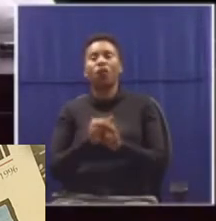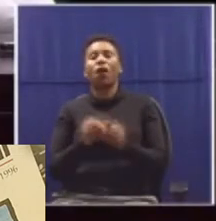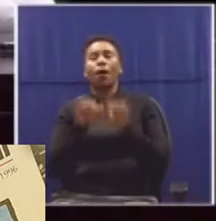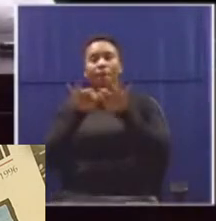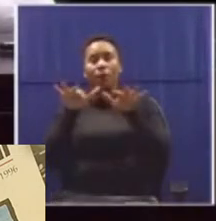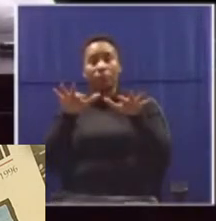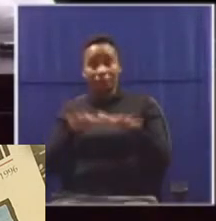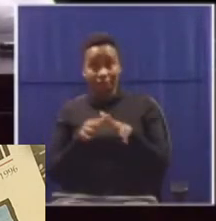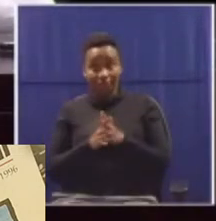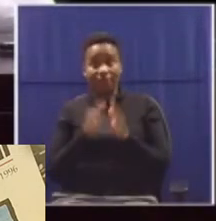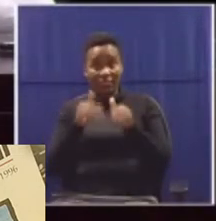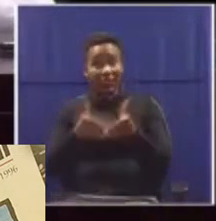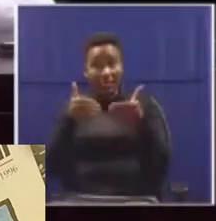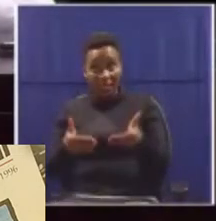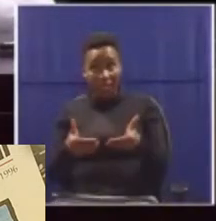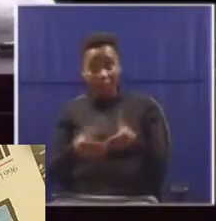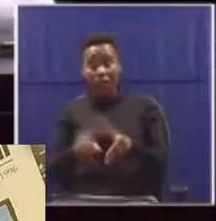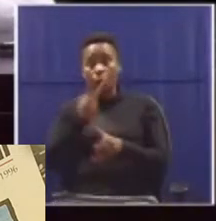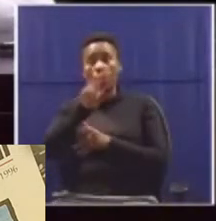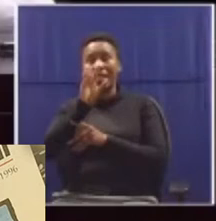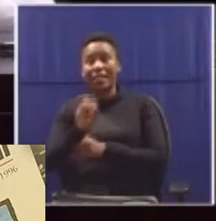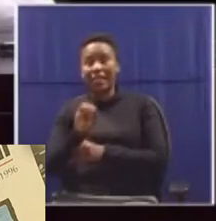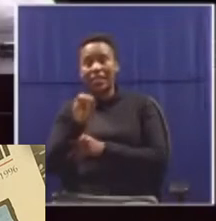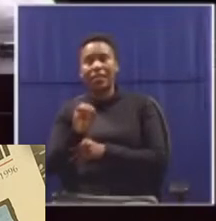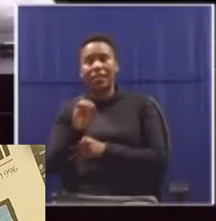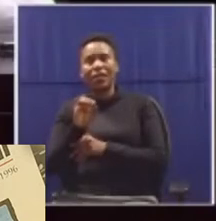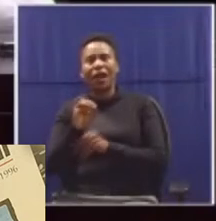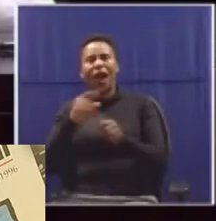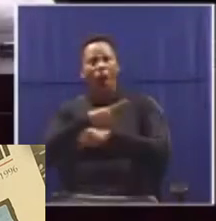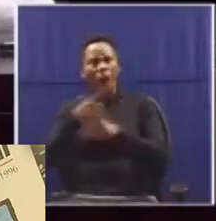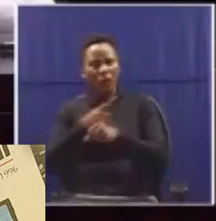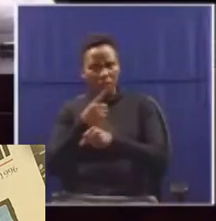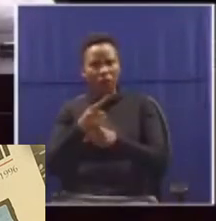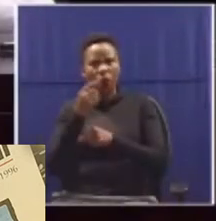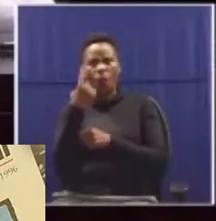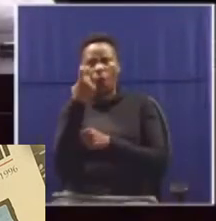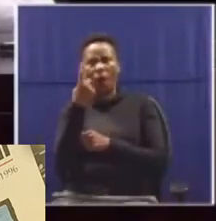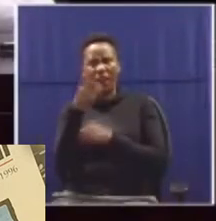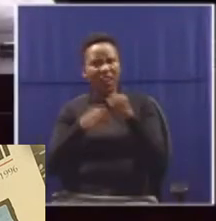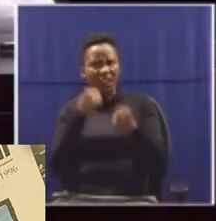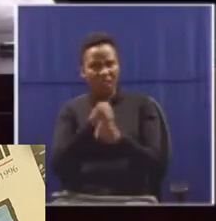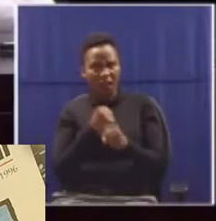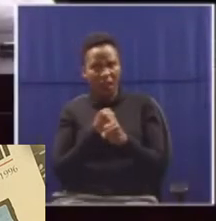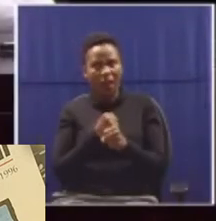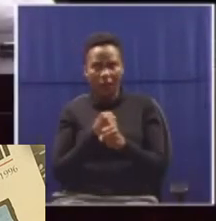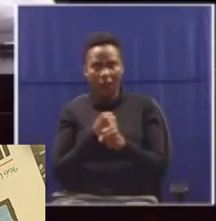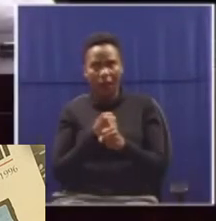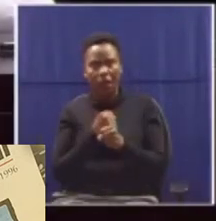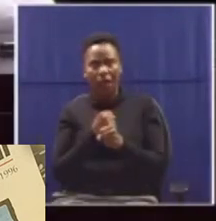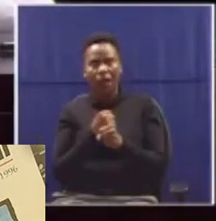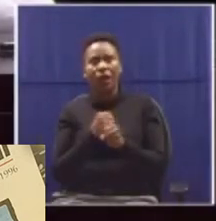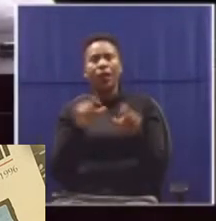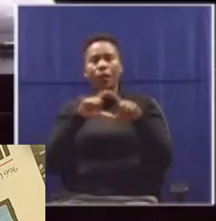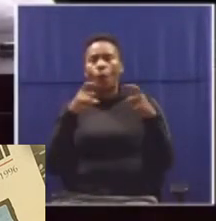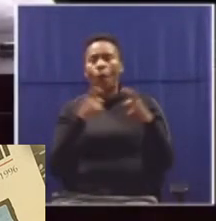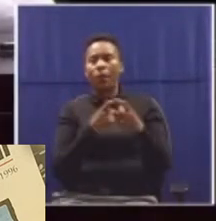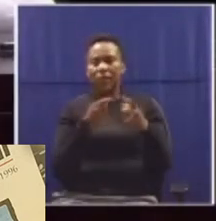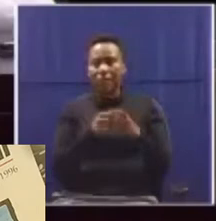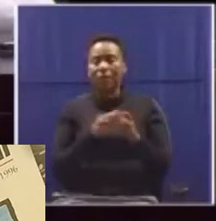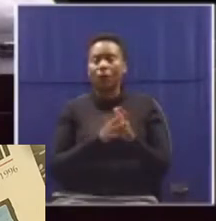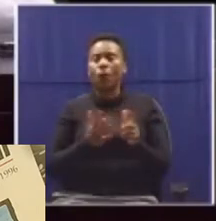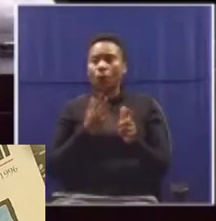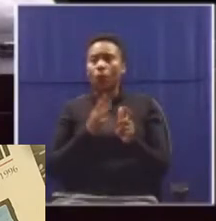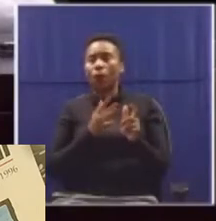who must render 40 hours per annum of community service the committee recommends that the National Assembly approved the draft